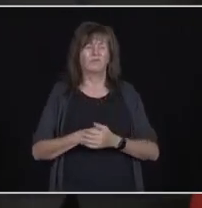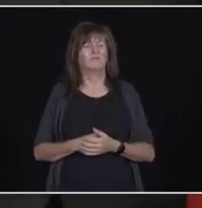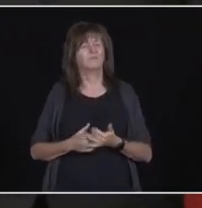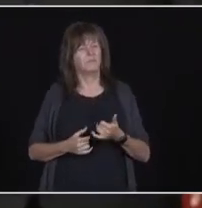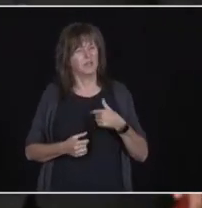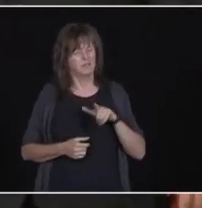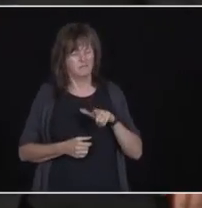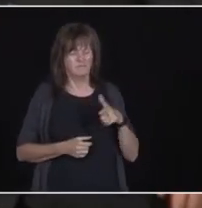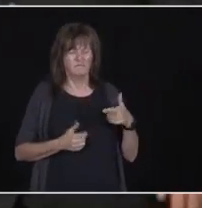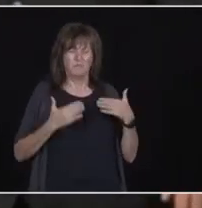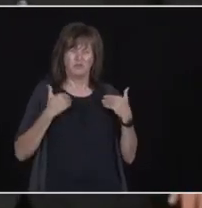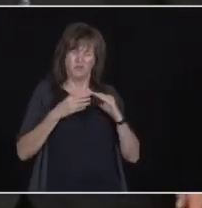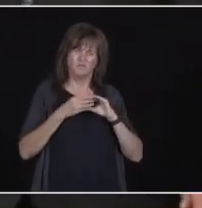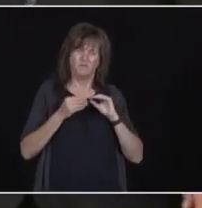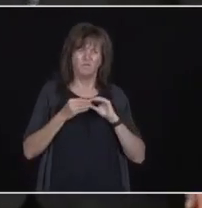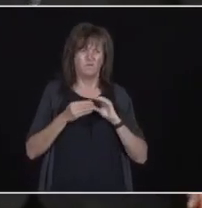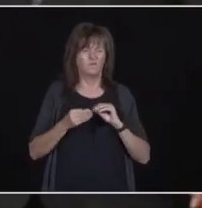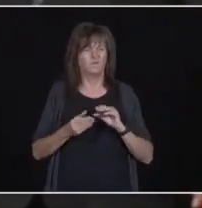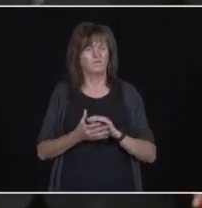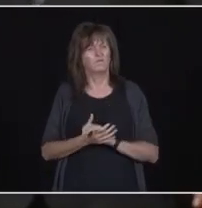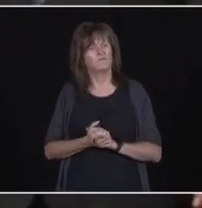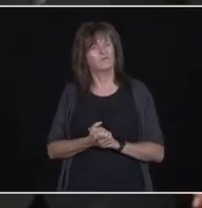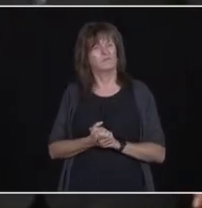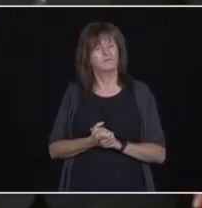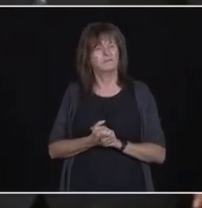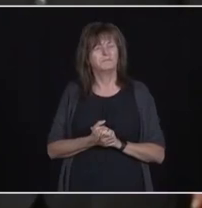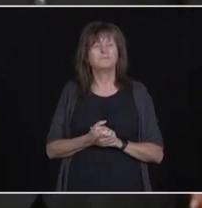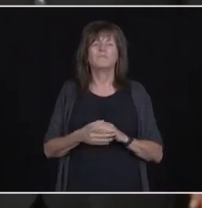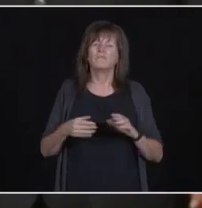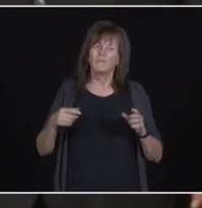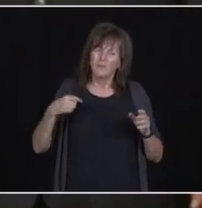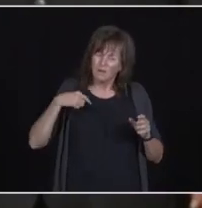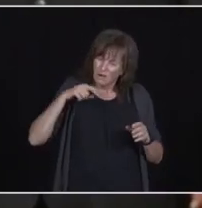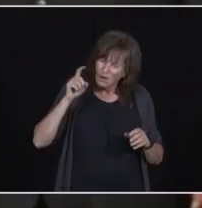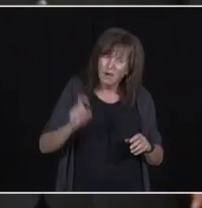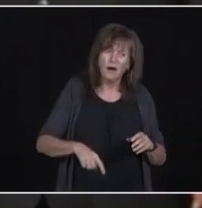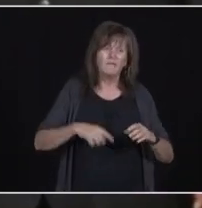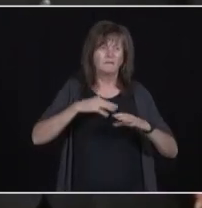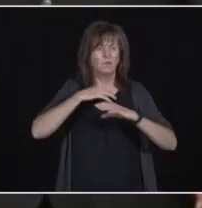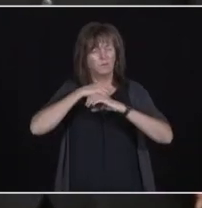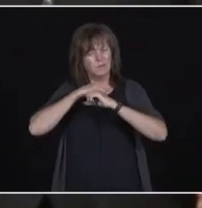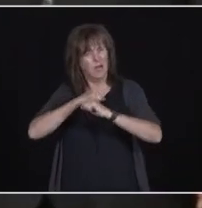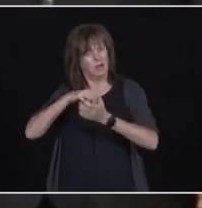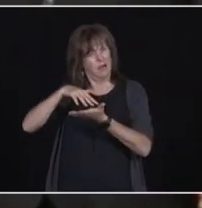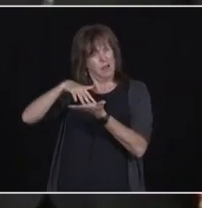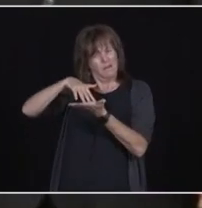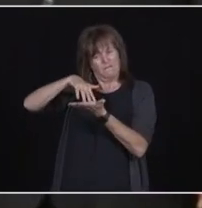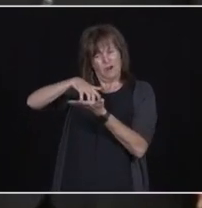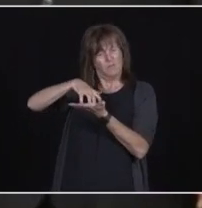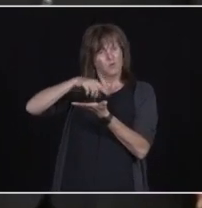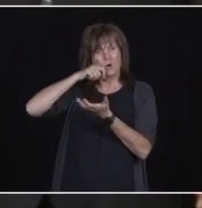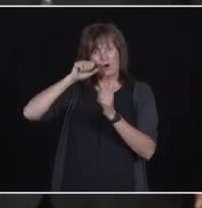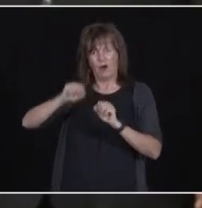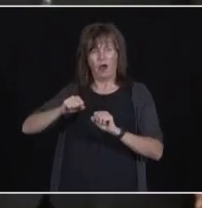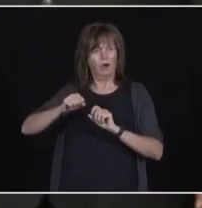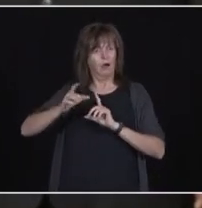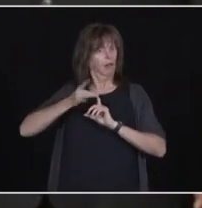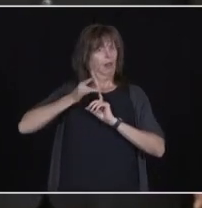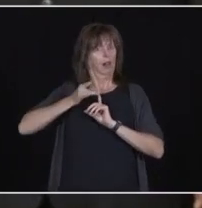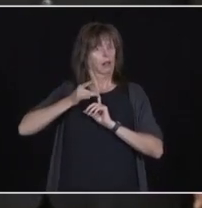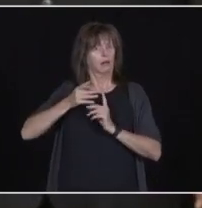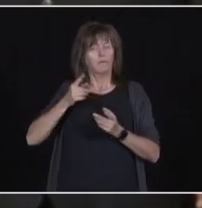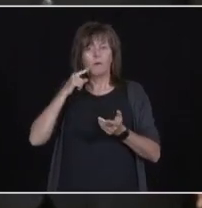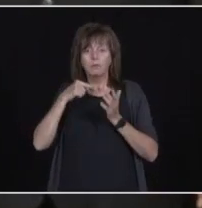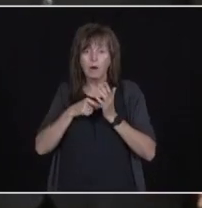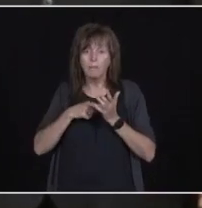Well, we absolutely need to protect our vulnerable populations, seniors being among that group, and people are being very responsible. They